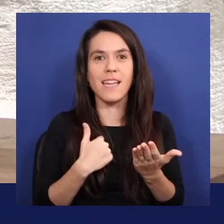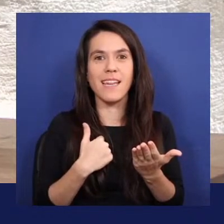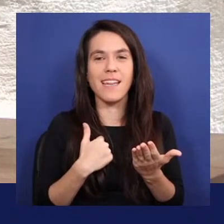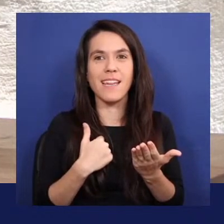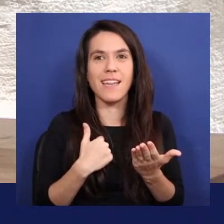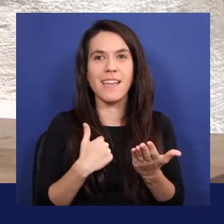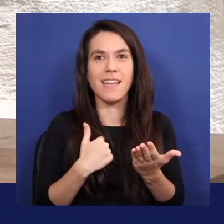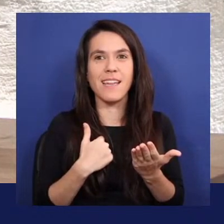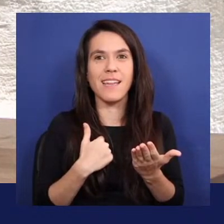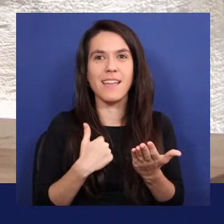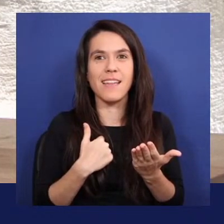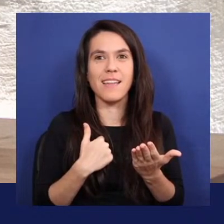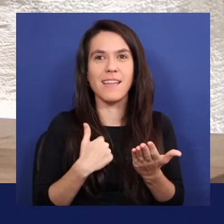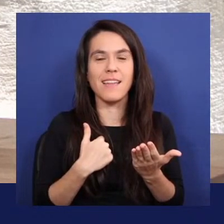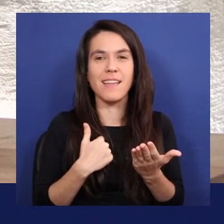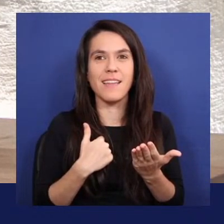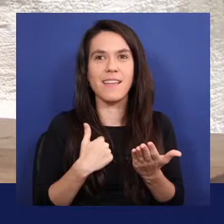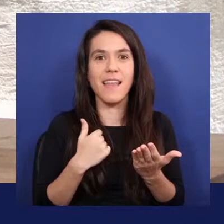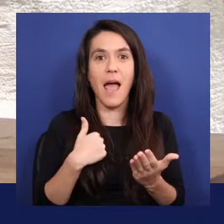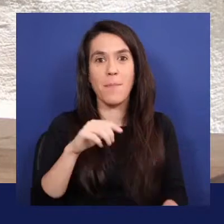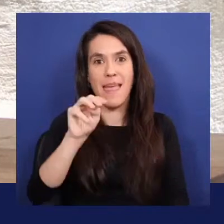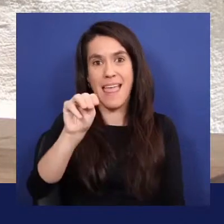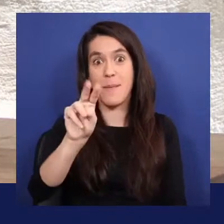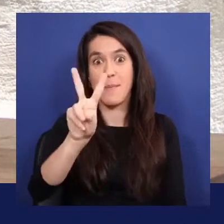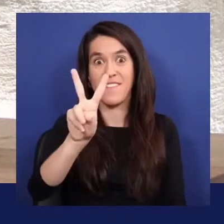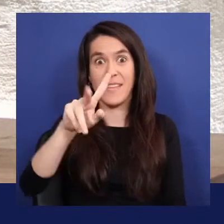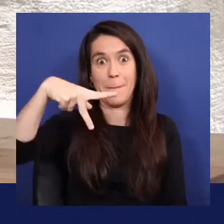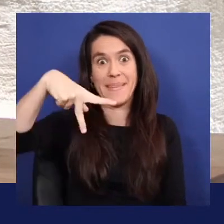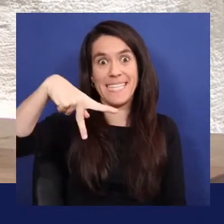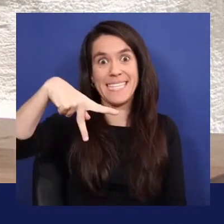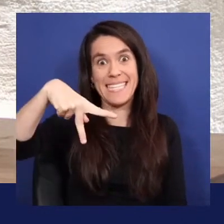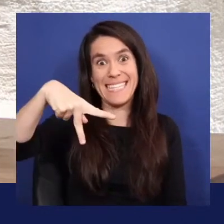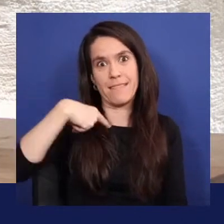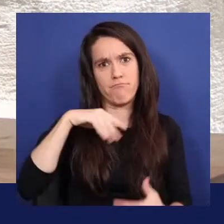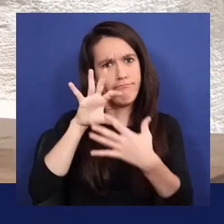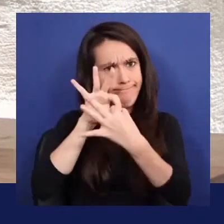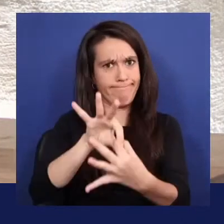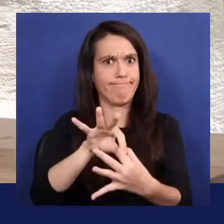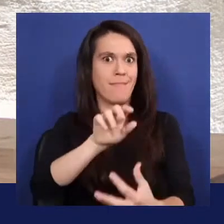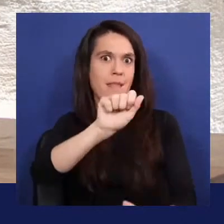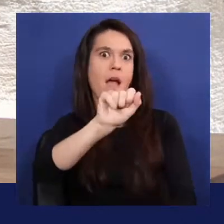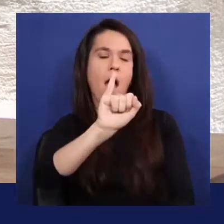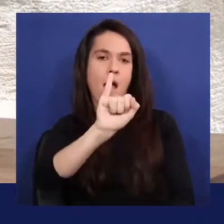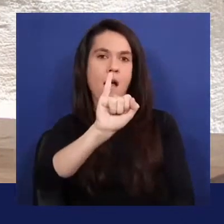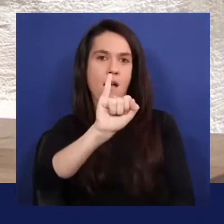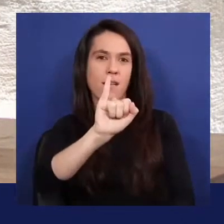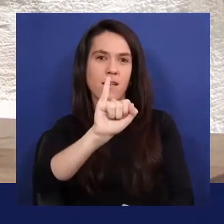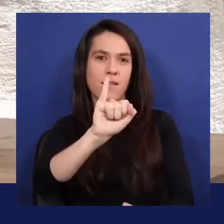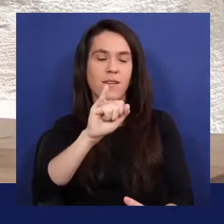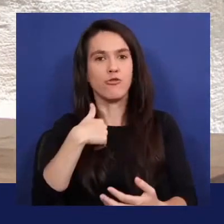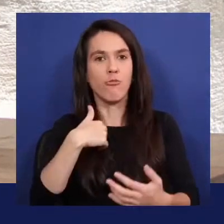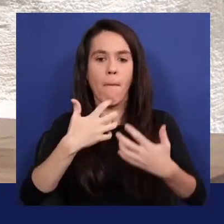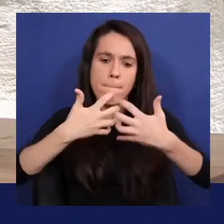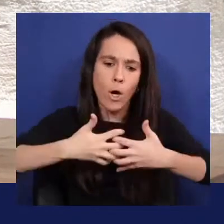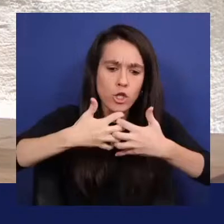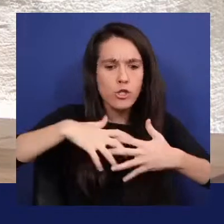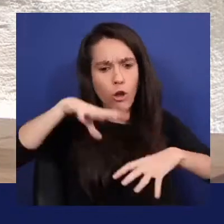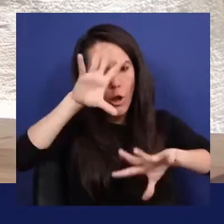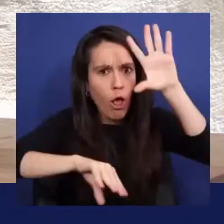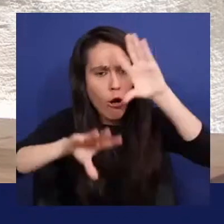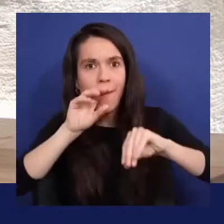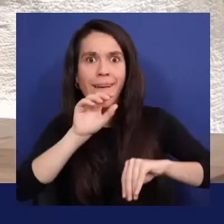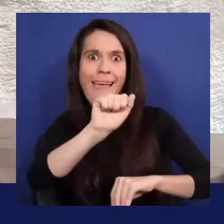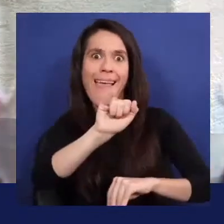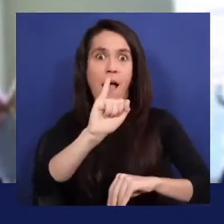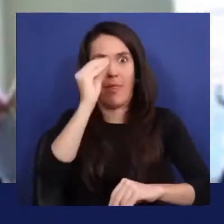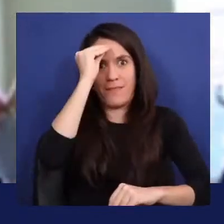an MVP, Microsoft MVP in AI. So I do lots of machine learning and AI work